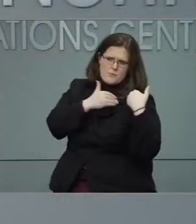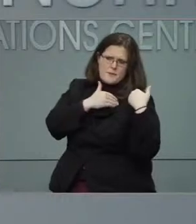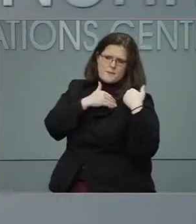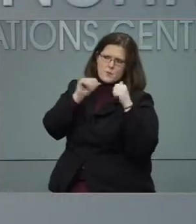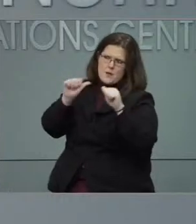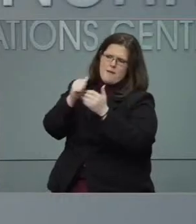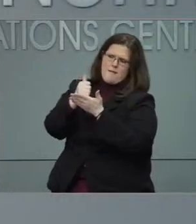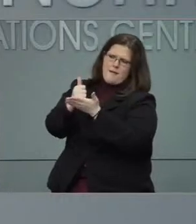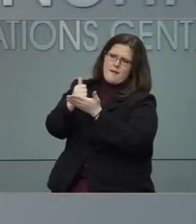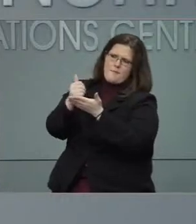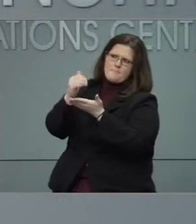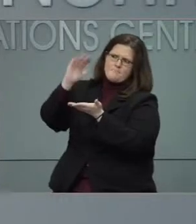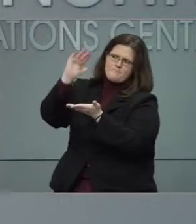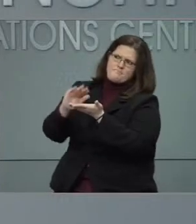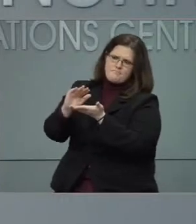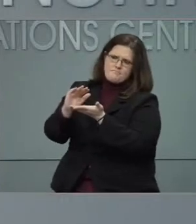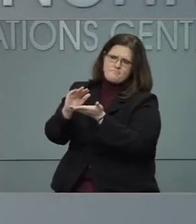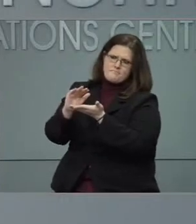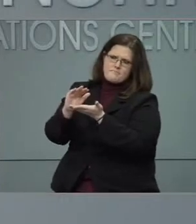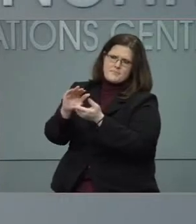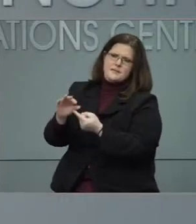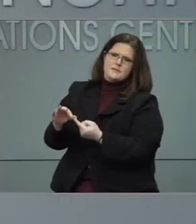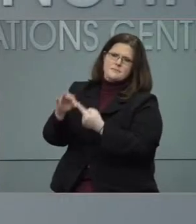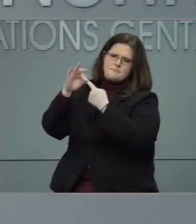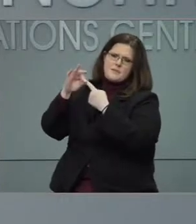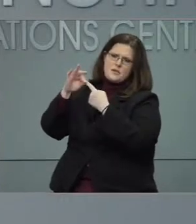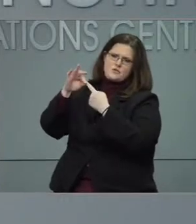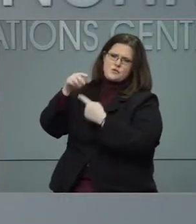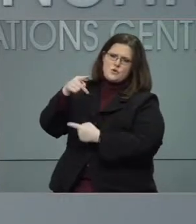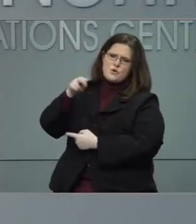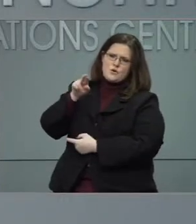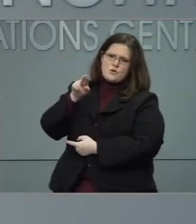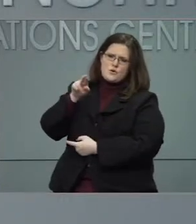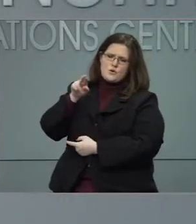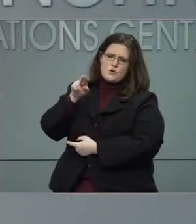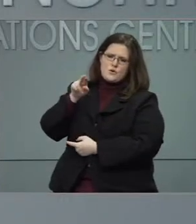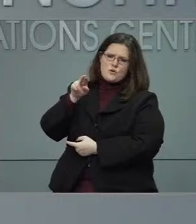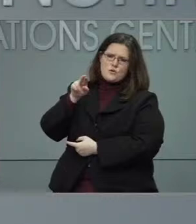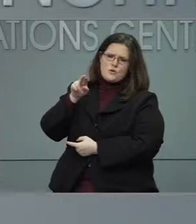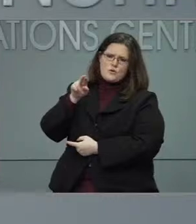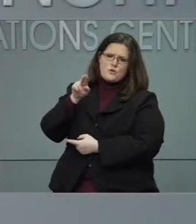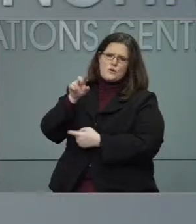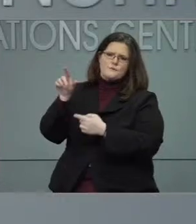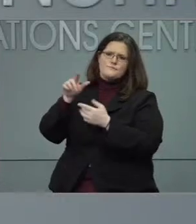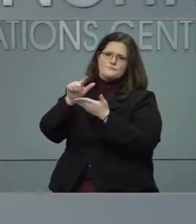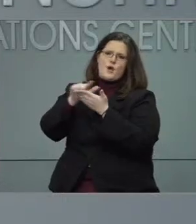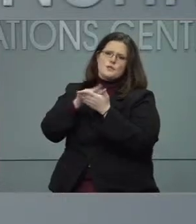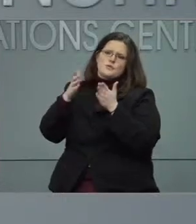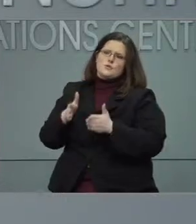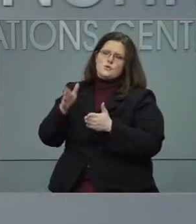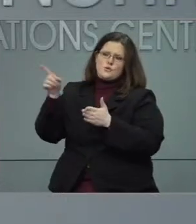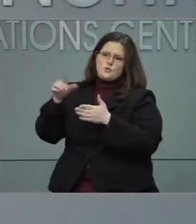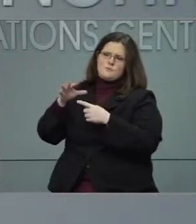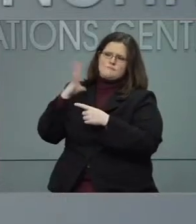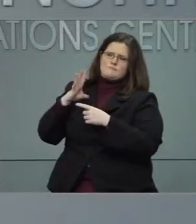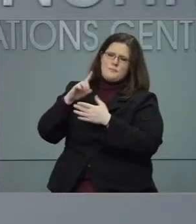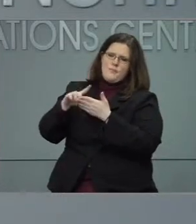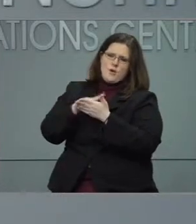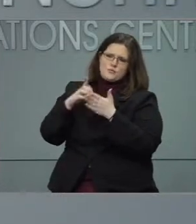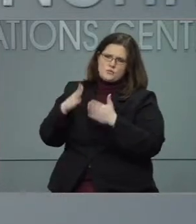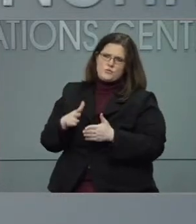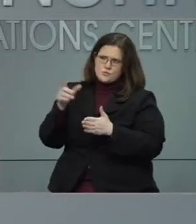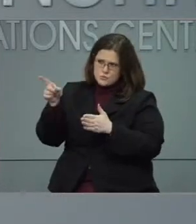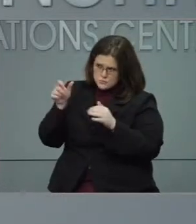happen? And in terms of the community response there and all the protests, what do you think needs to be done to build more trust between